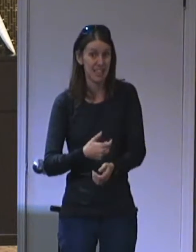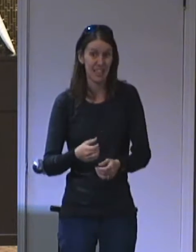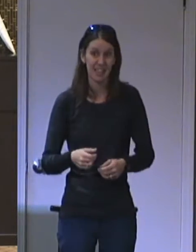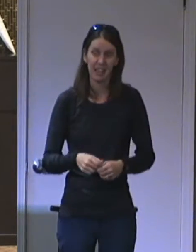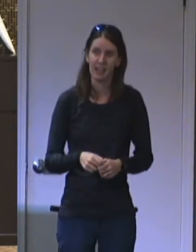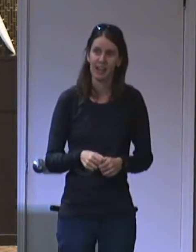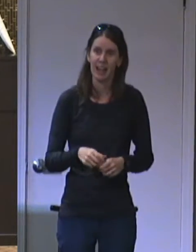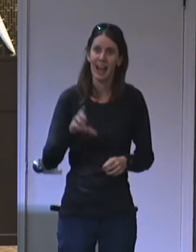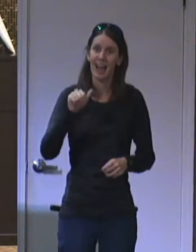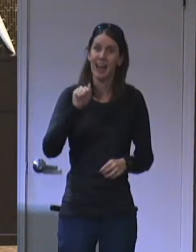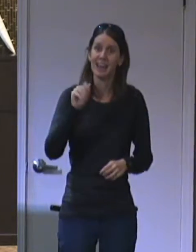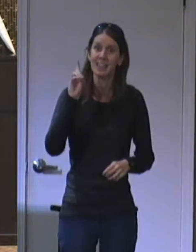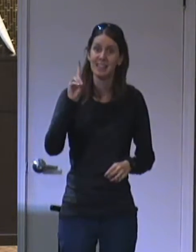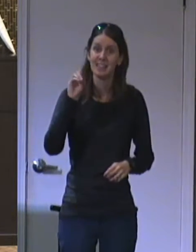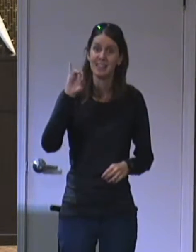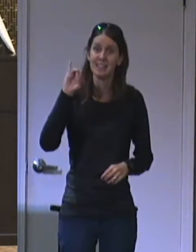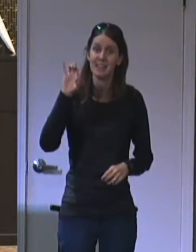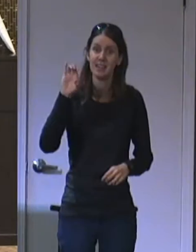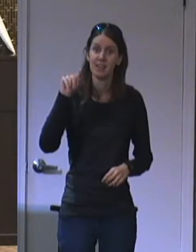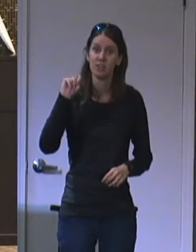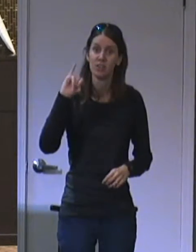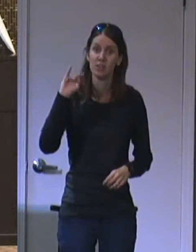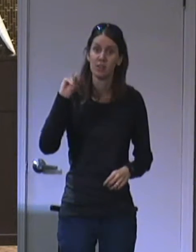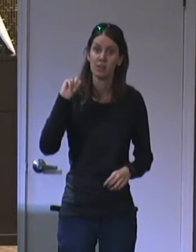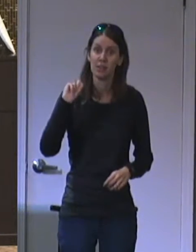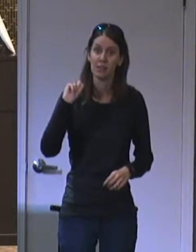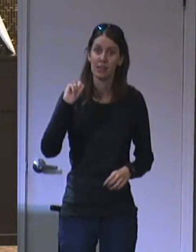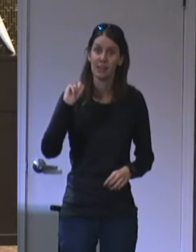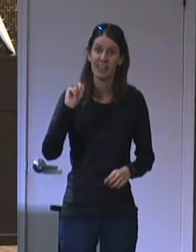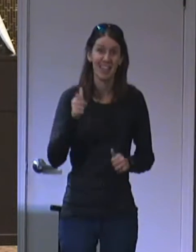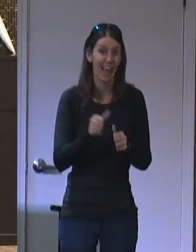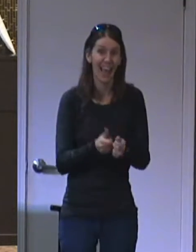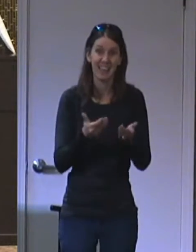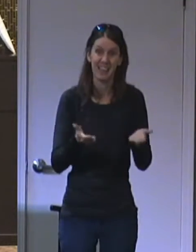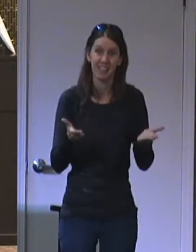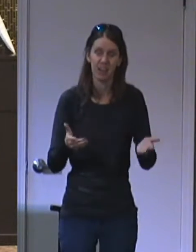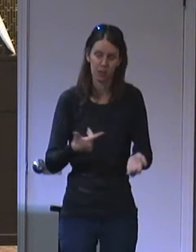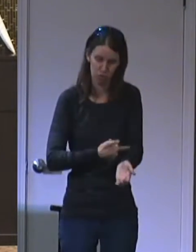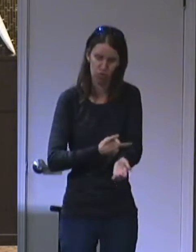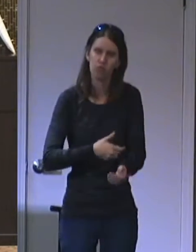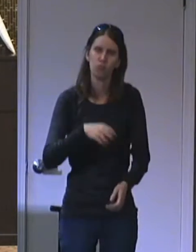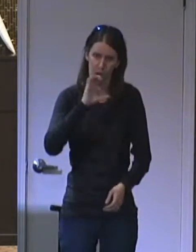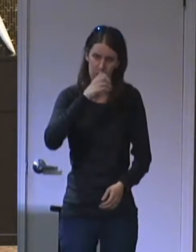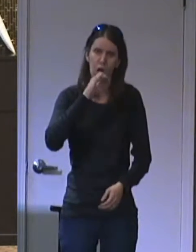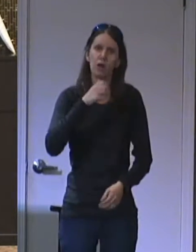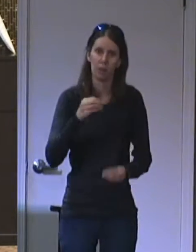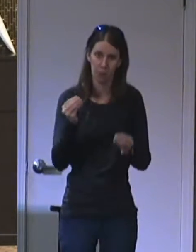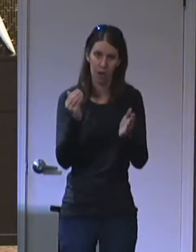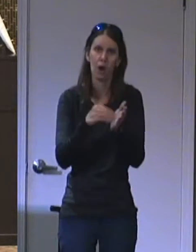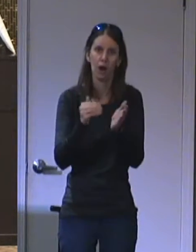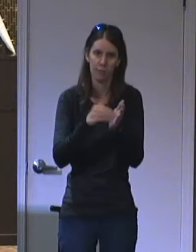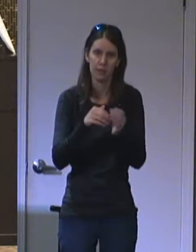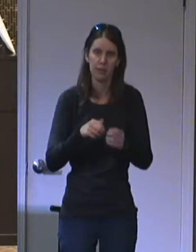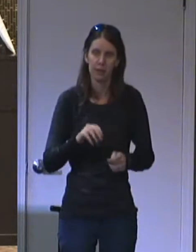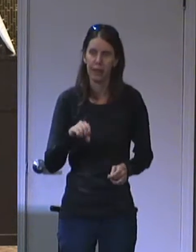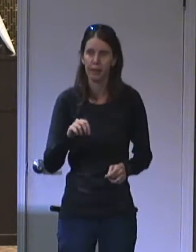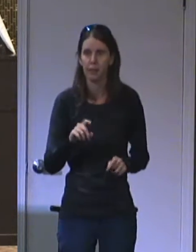need to understand about addiction is you can be addicted to anything. Yes, drugs and alcohol and things like that.